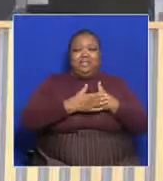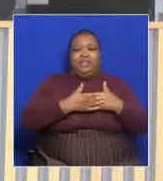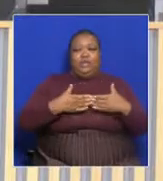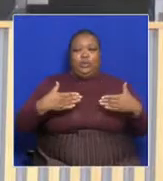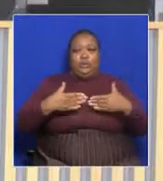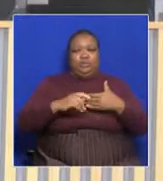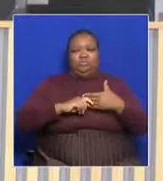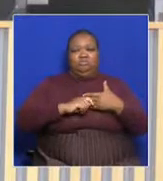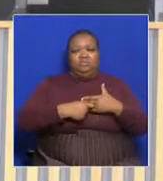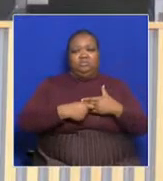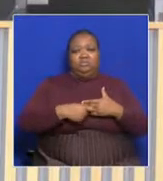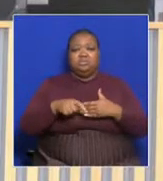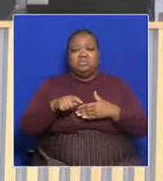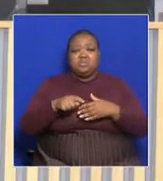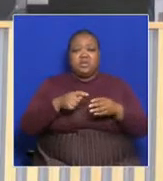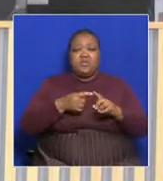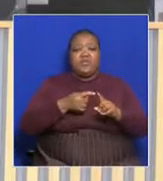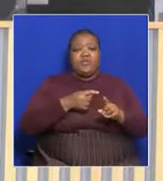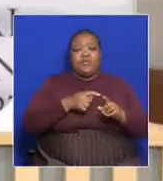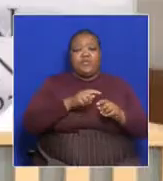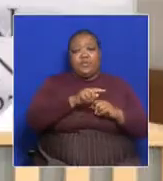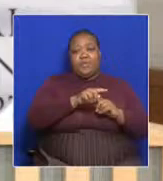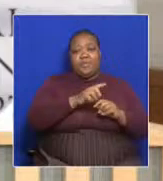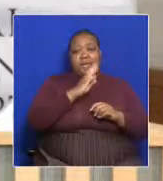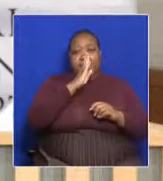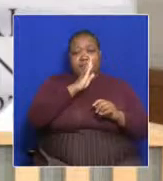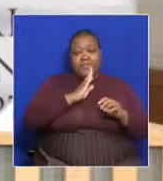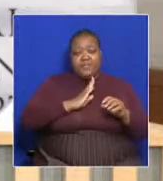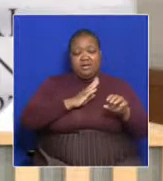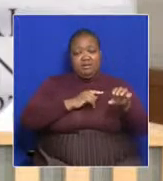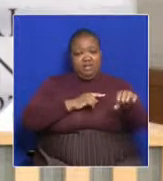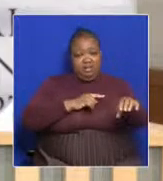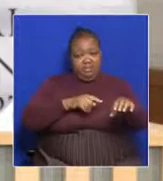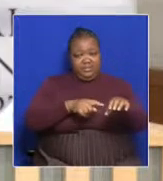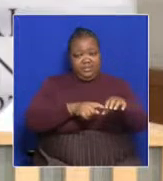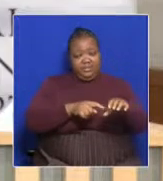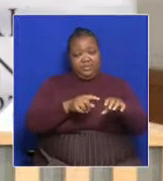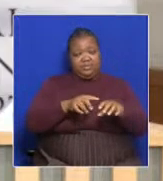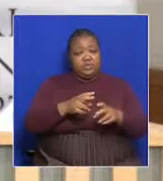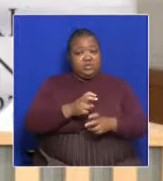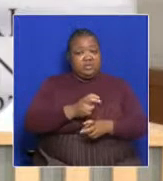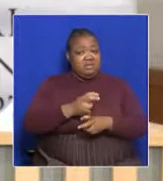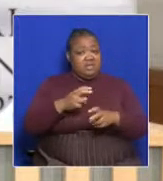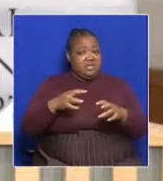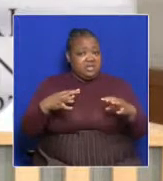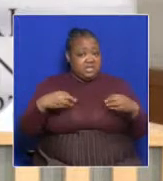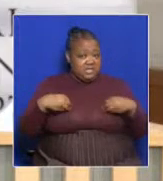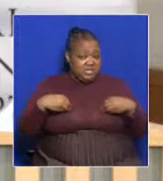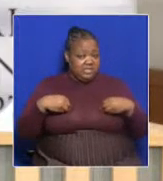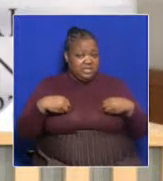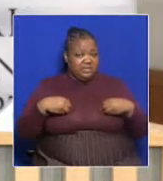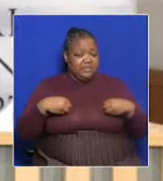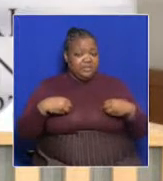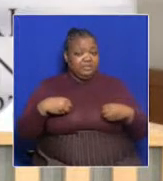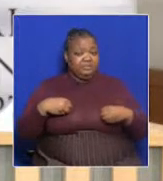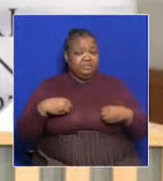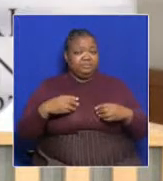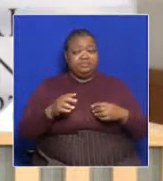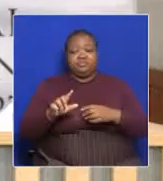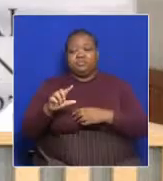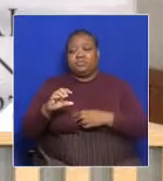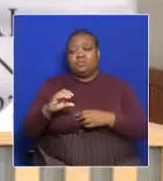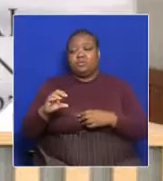correct. You wouldn't have a difficulty in accepting that if LCRC uplifts